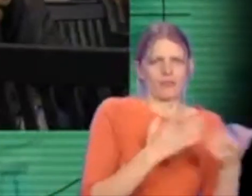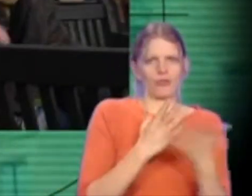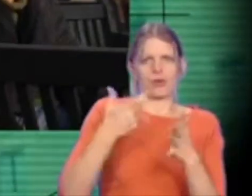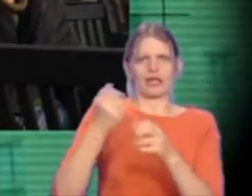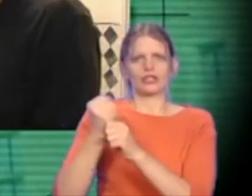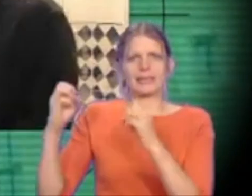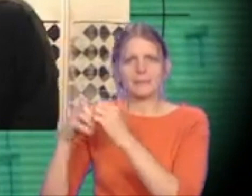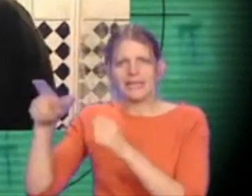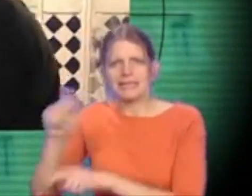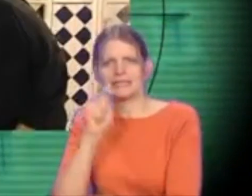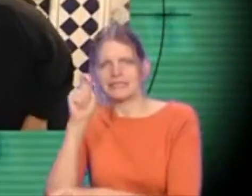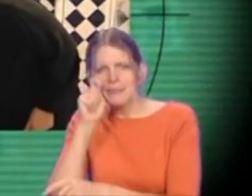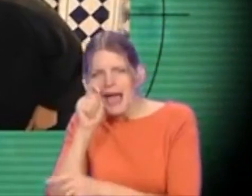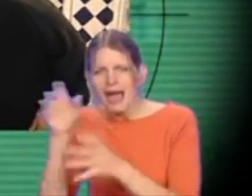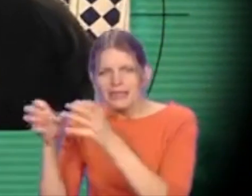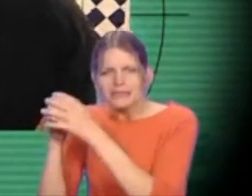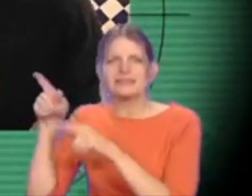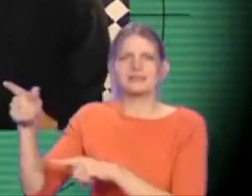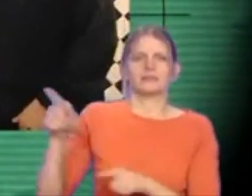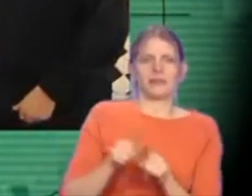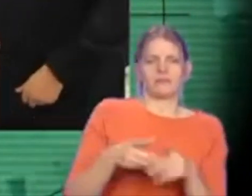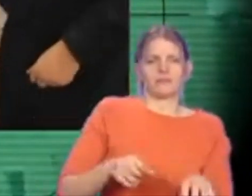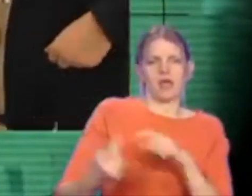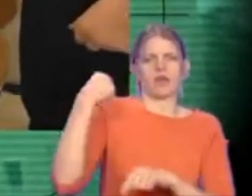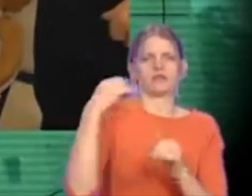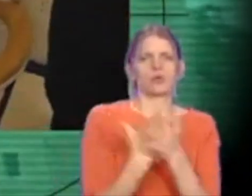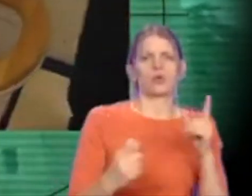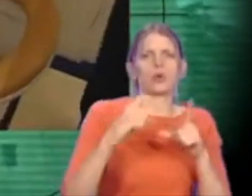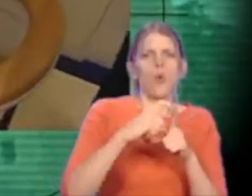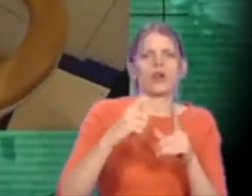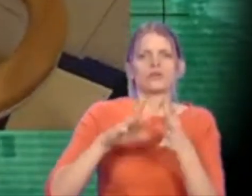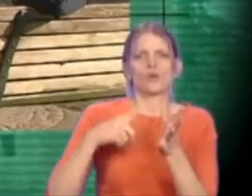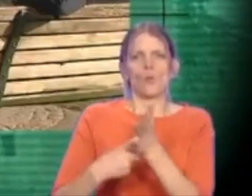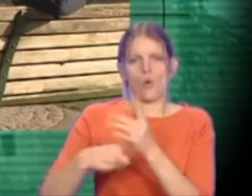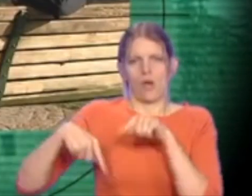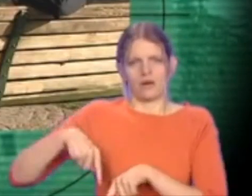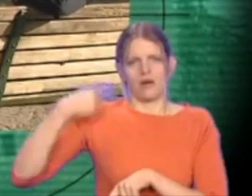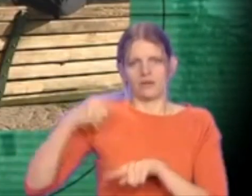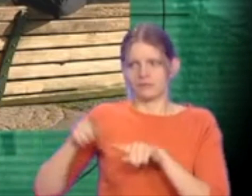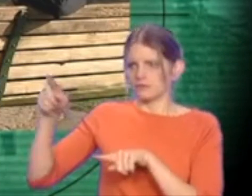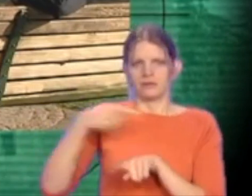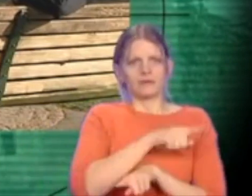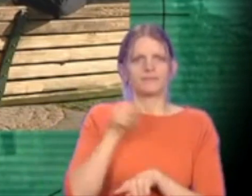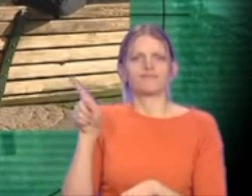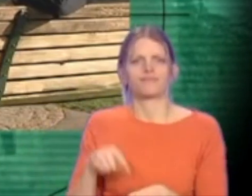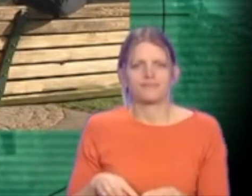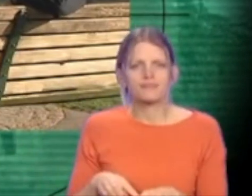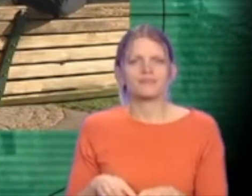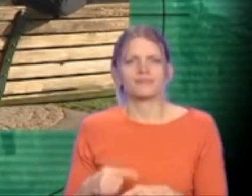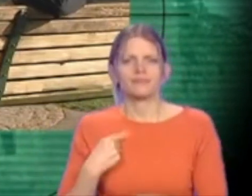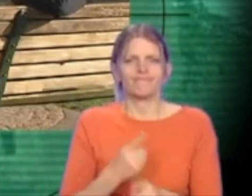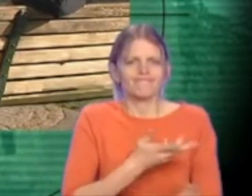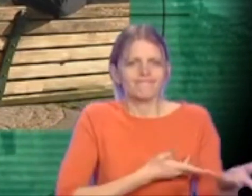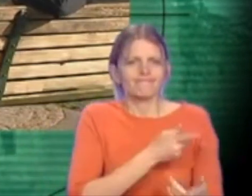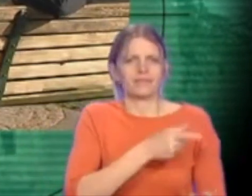War London. I'll be advising on the best precautions to take against unwanted intruders, and we speak to controversial journalist Philip Knightley